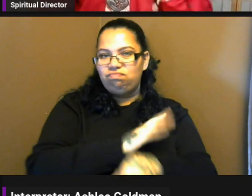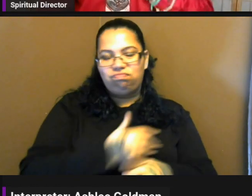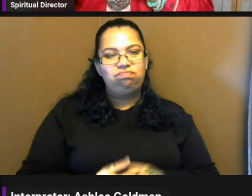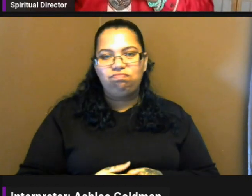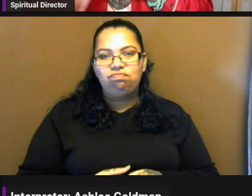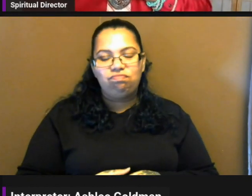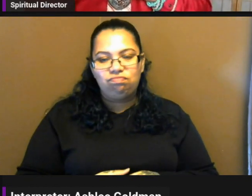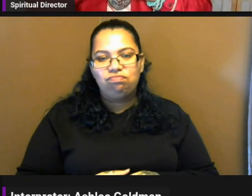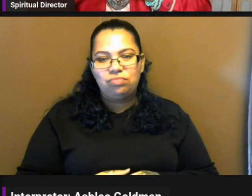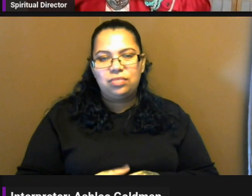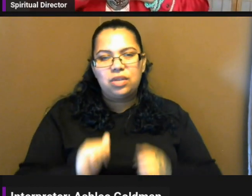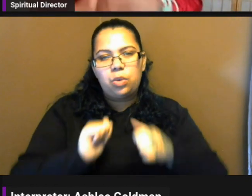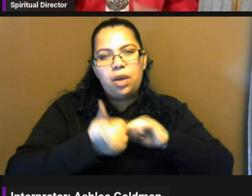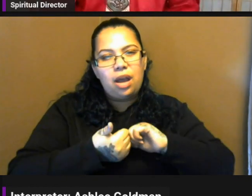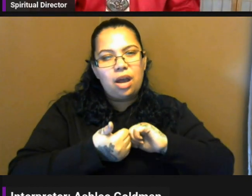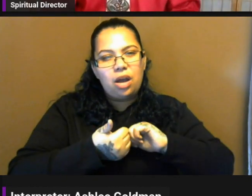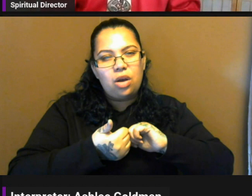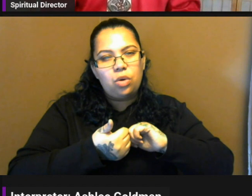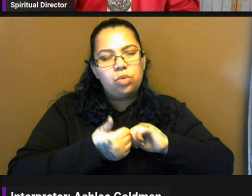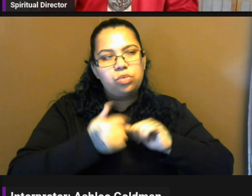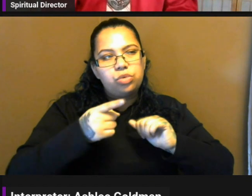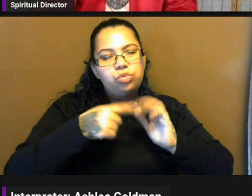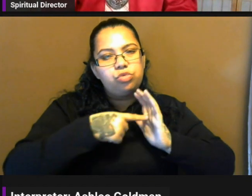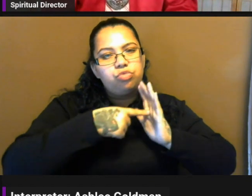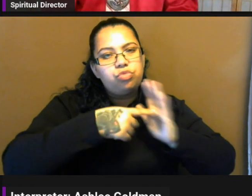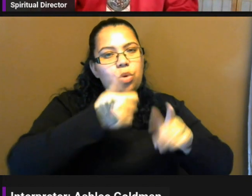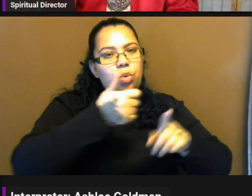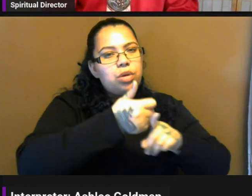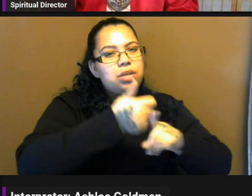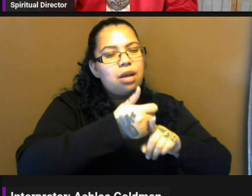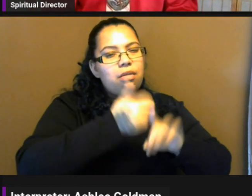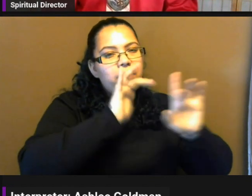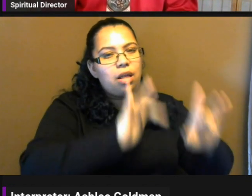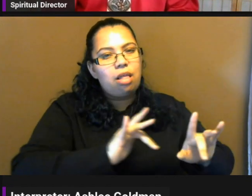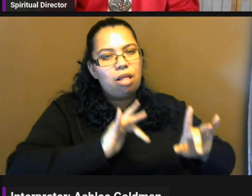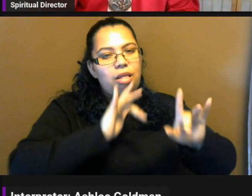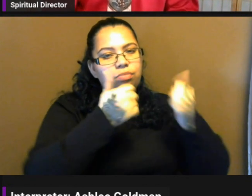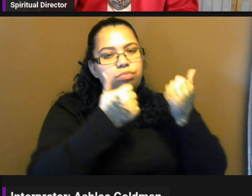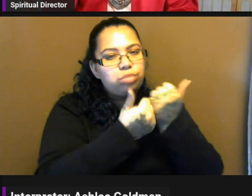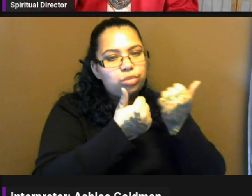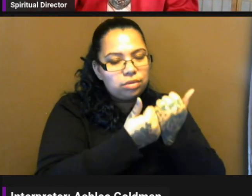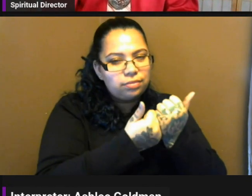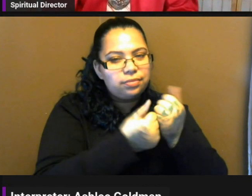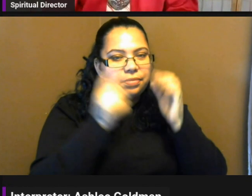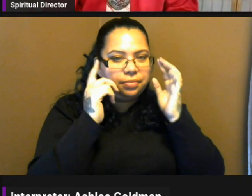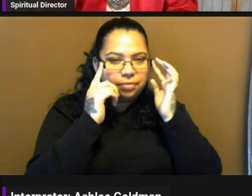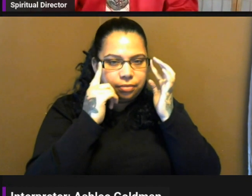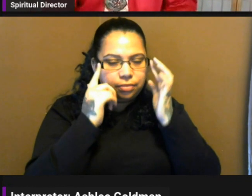So how do you offer yourself loving, compassionate support?